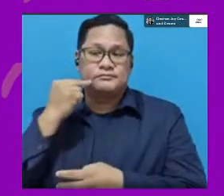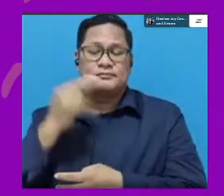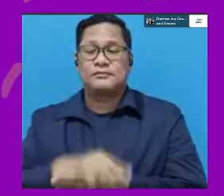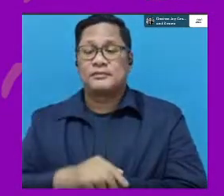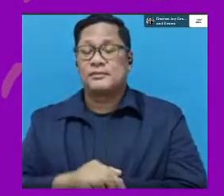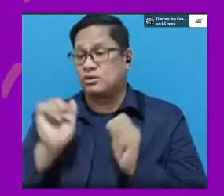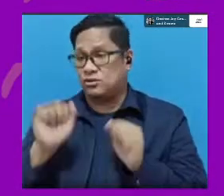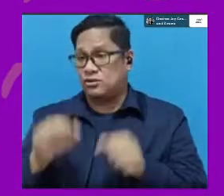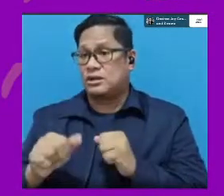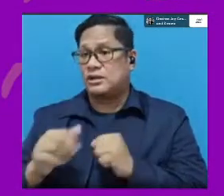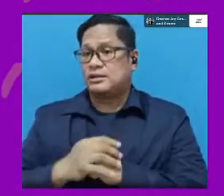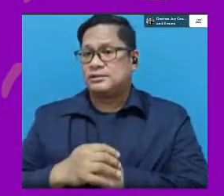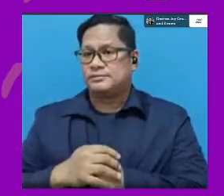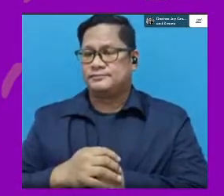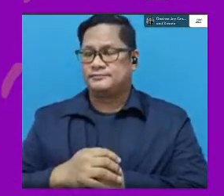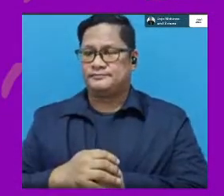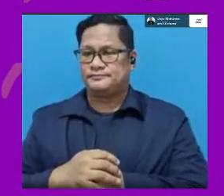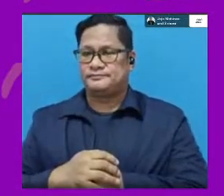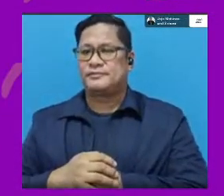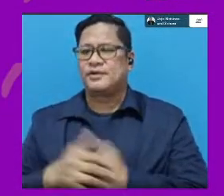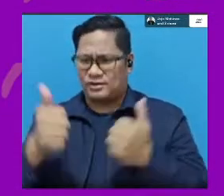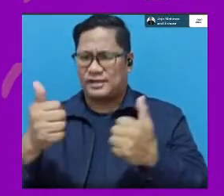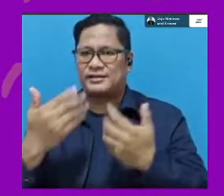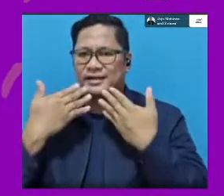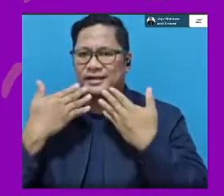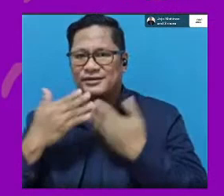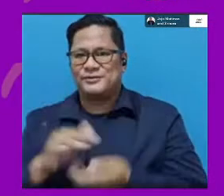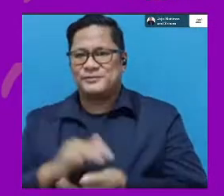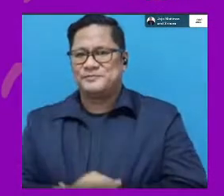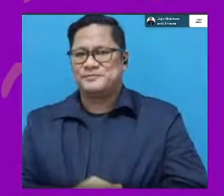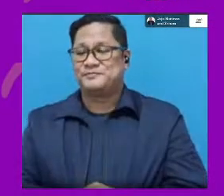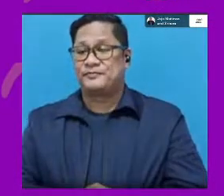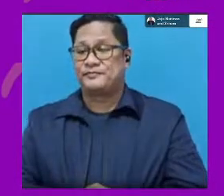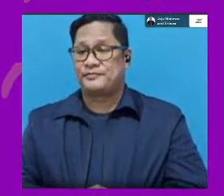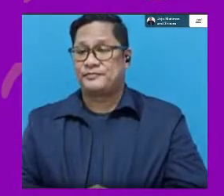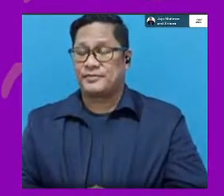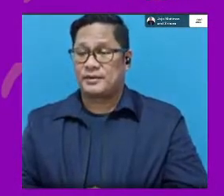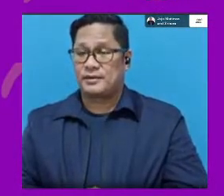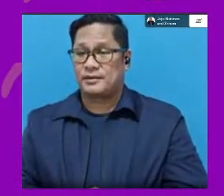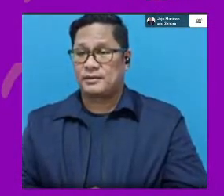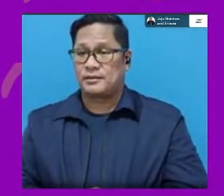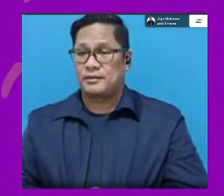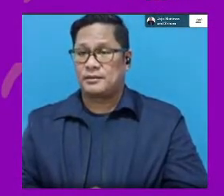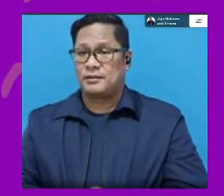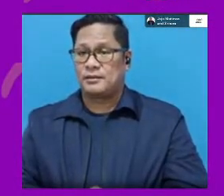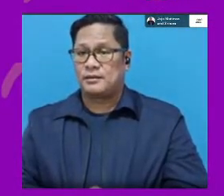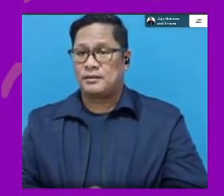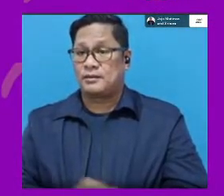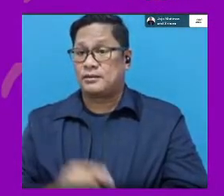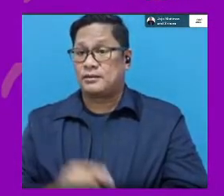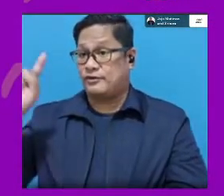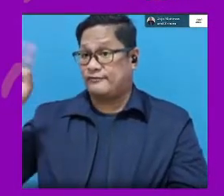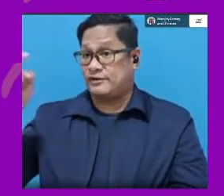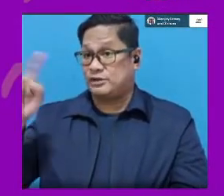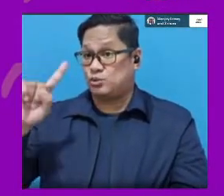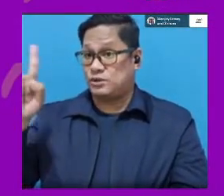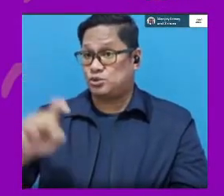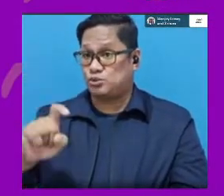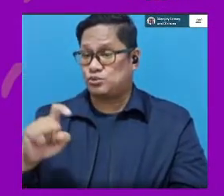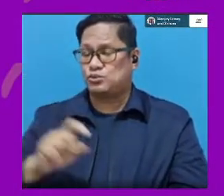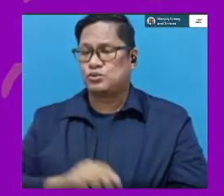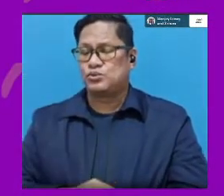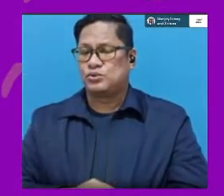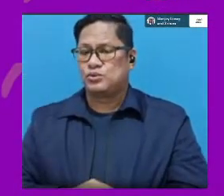please turn on your... Okay, sige po. Thank you. For the first question about the